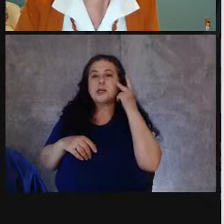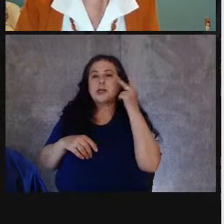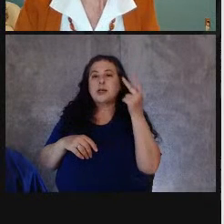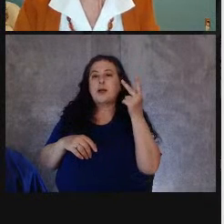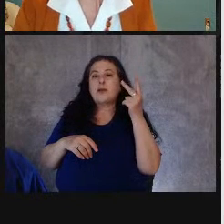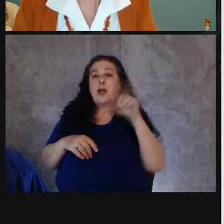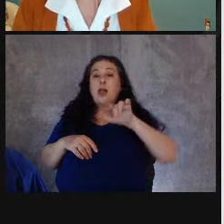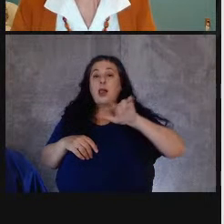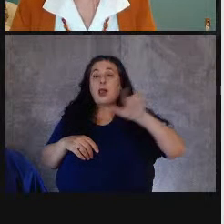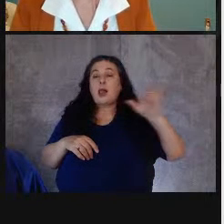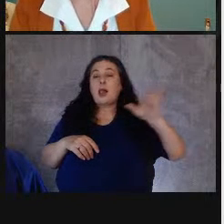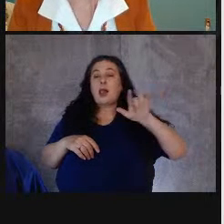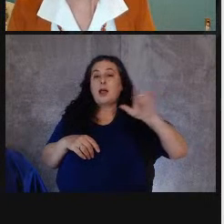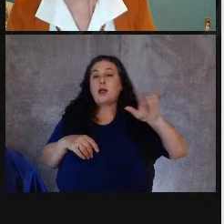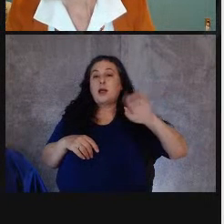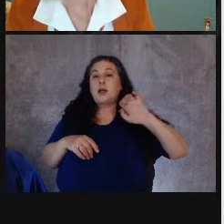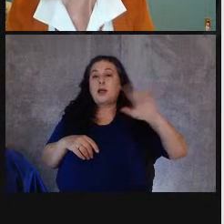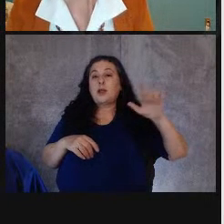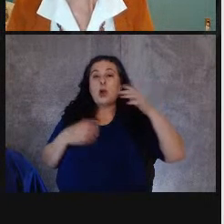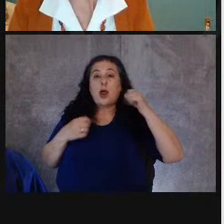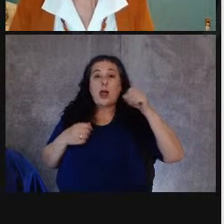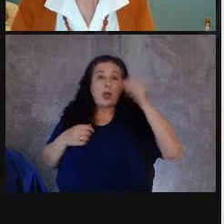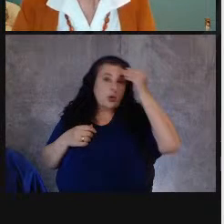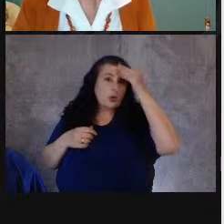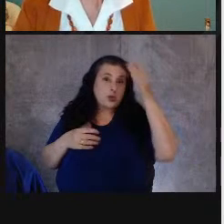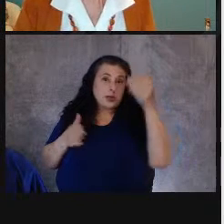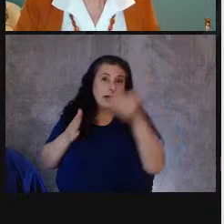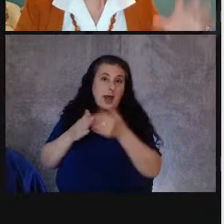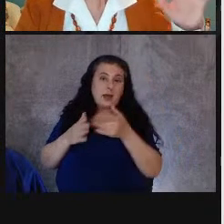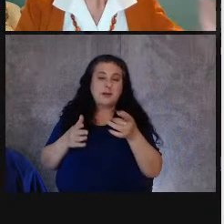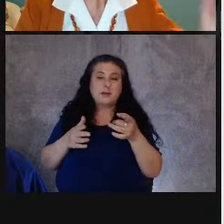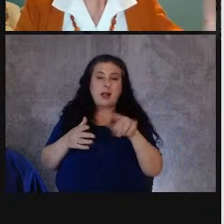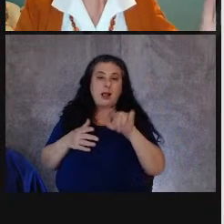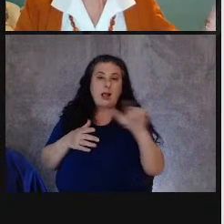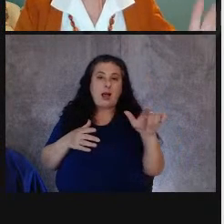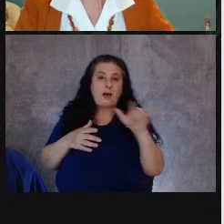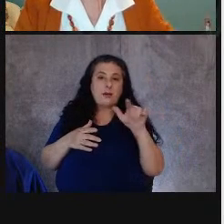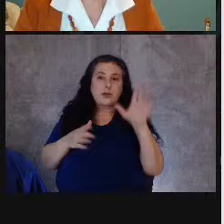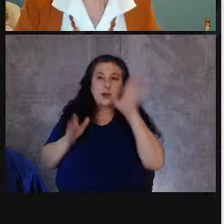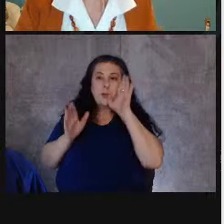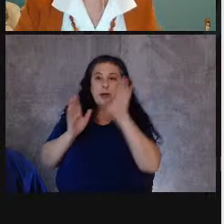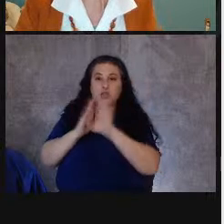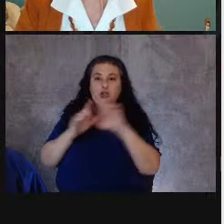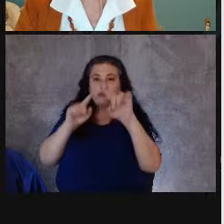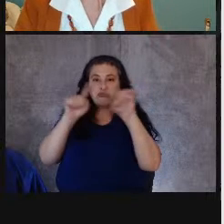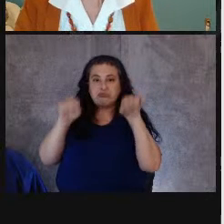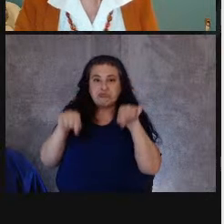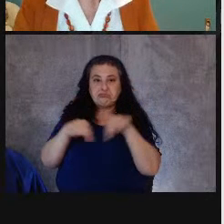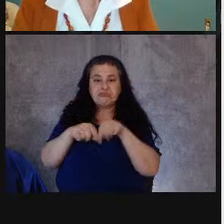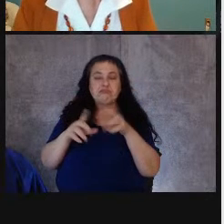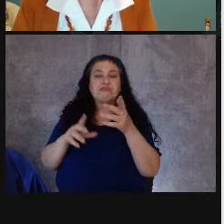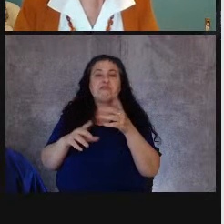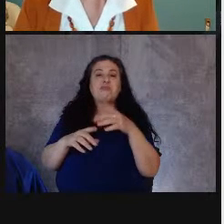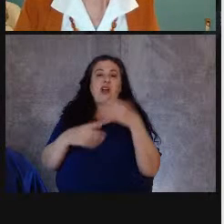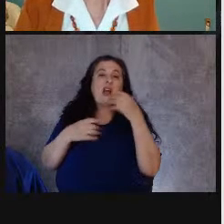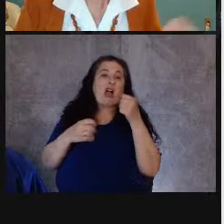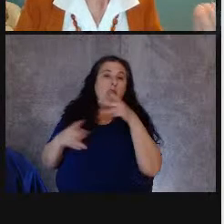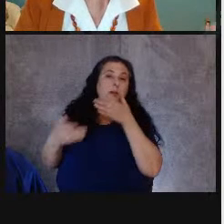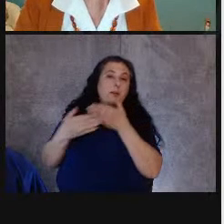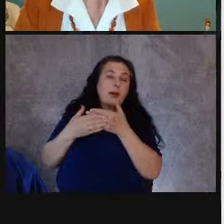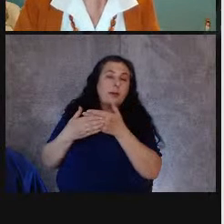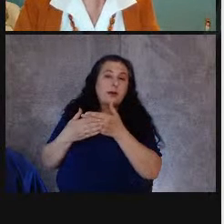the left there, that's Illinois Health News again, right? Linking, right, a healthy